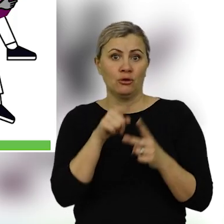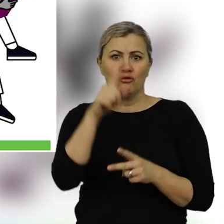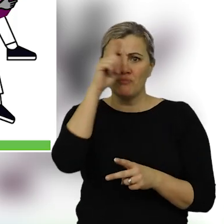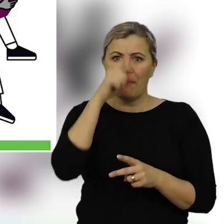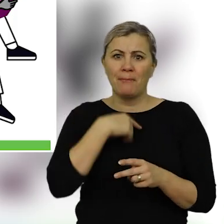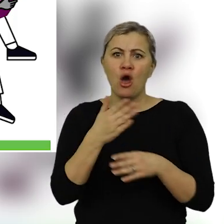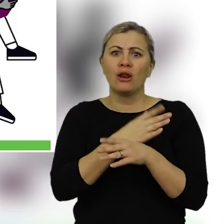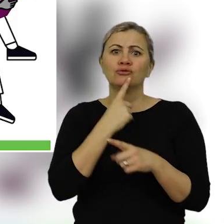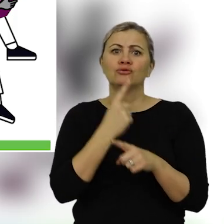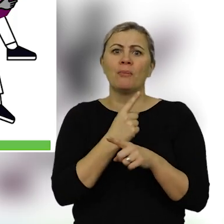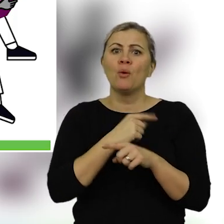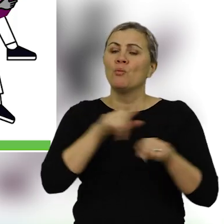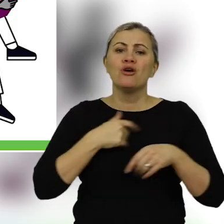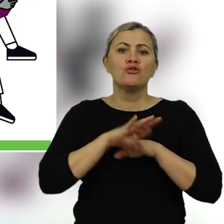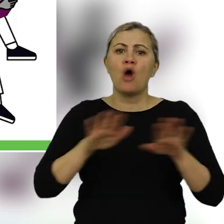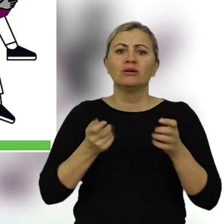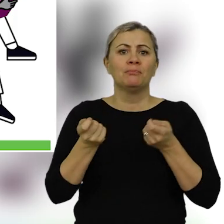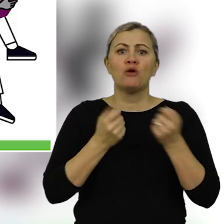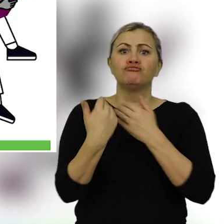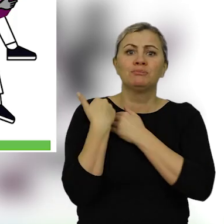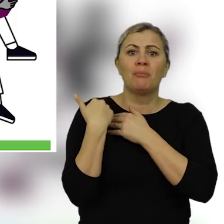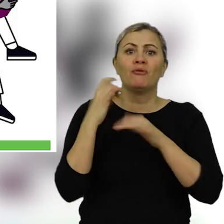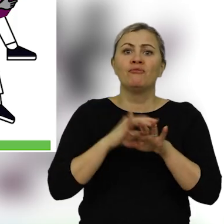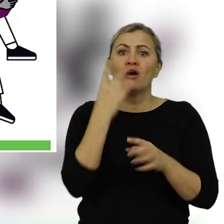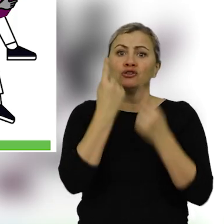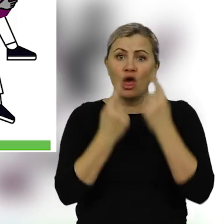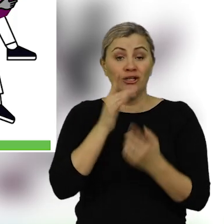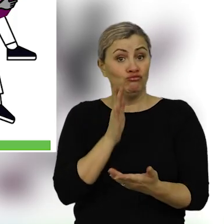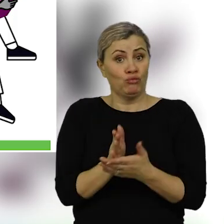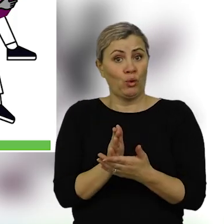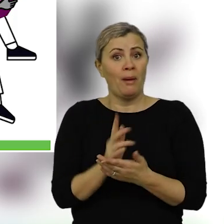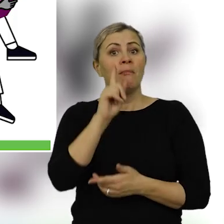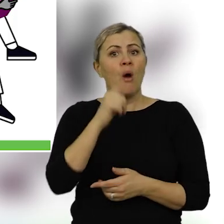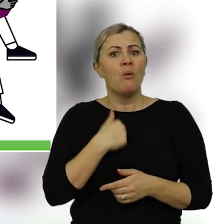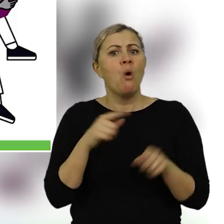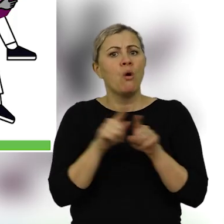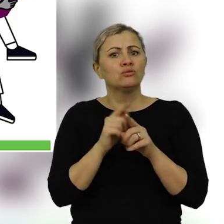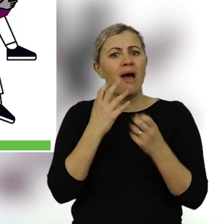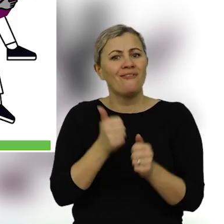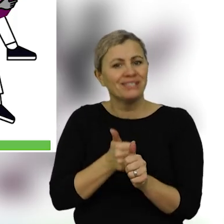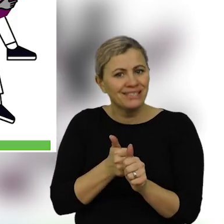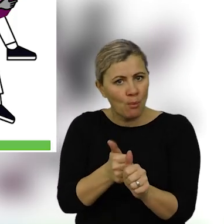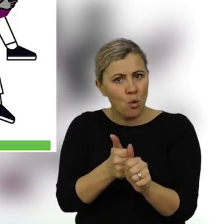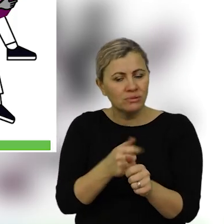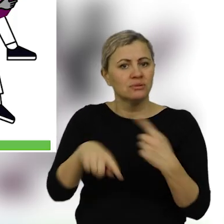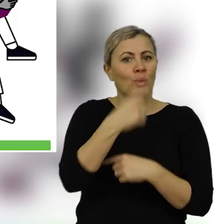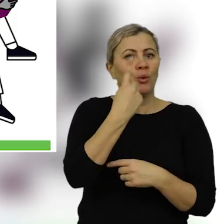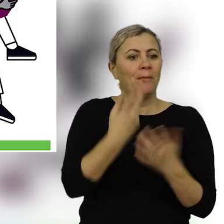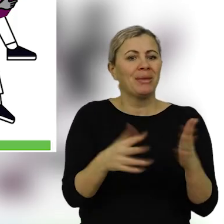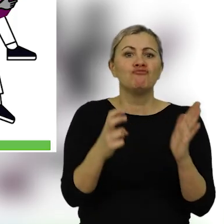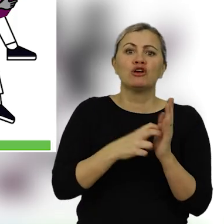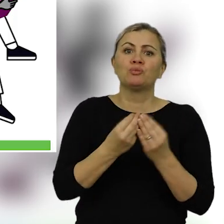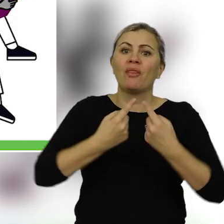slide, I said we are not a body responsible for professional learning, which is true, but we do work to support our registrants to comply with the